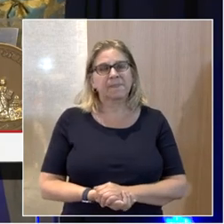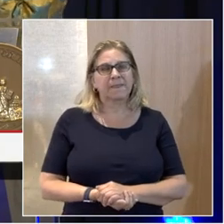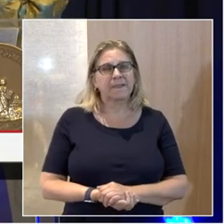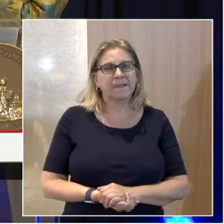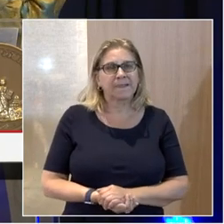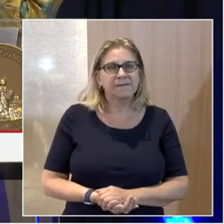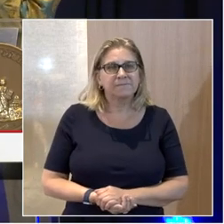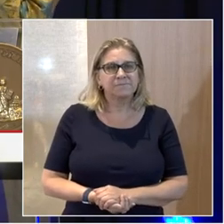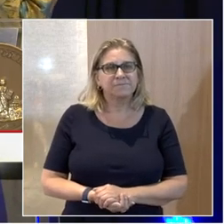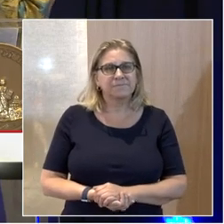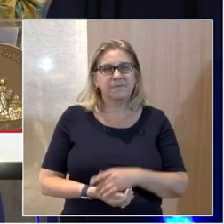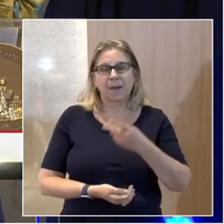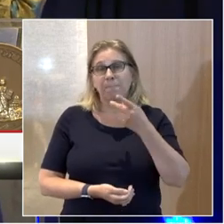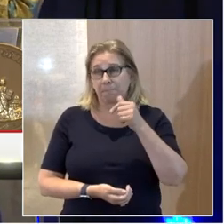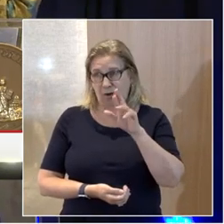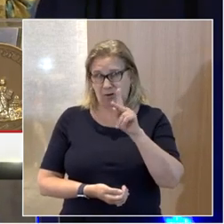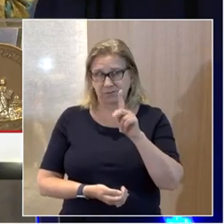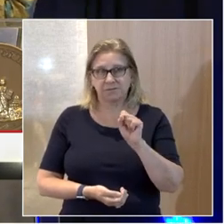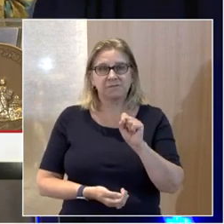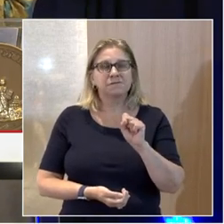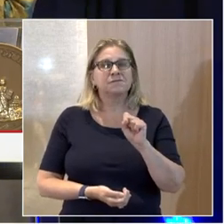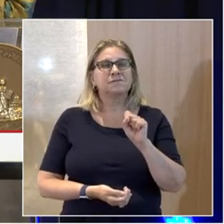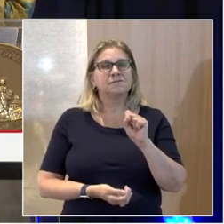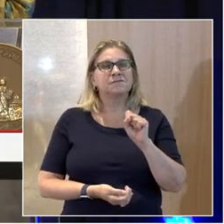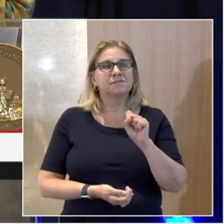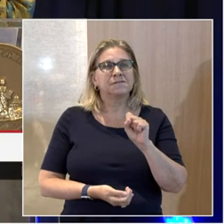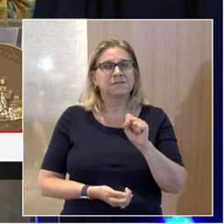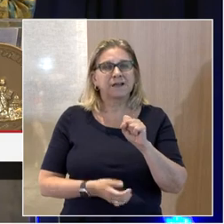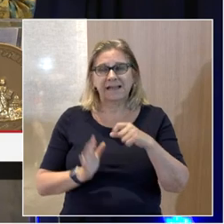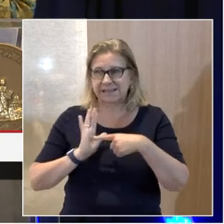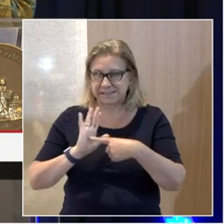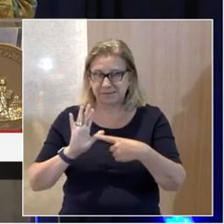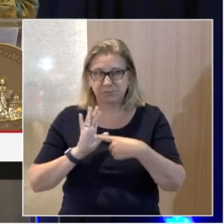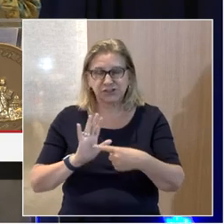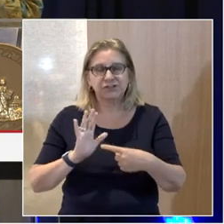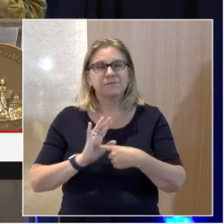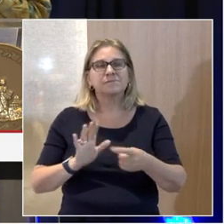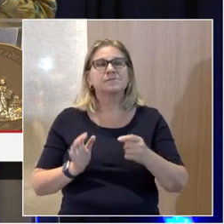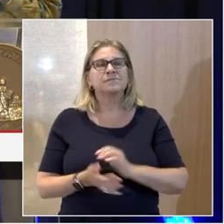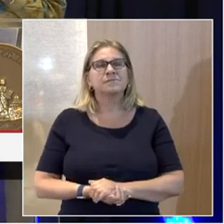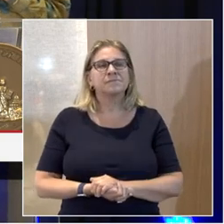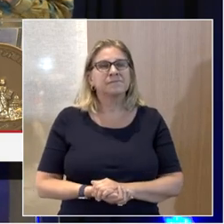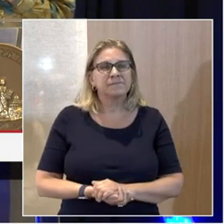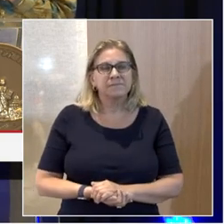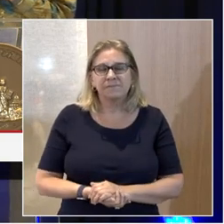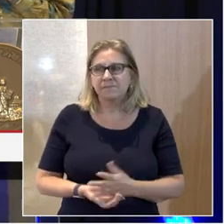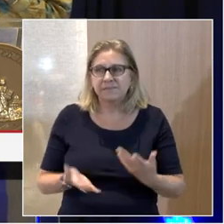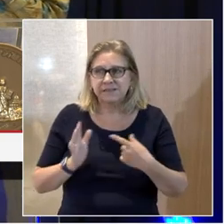exhibitions. Anyone want to talk about that? Exhibitions, are you talking about exhibition space? Yes.